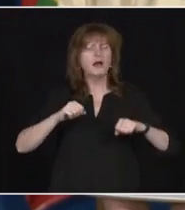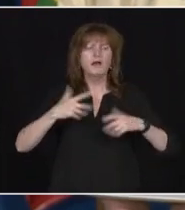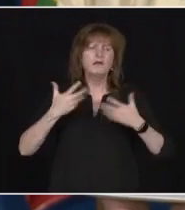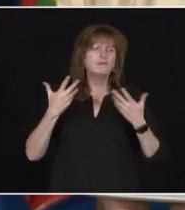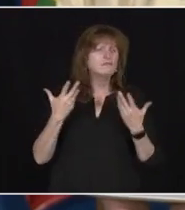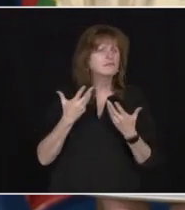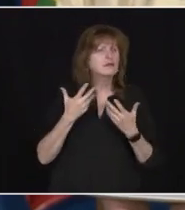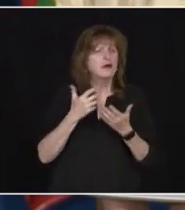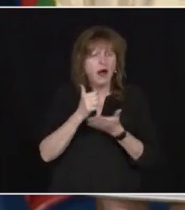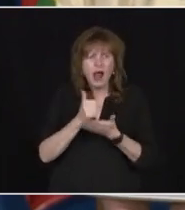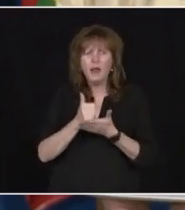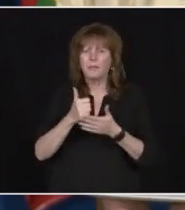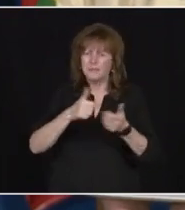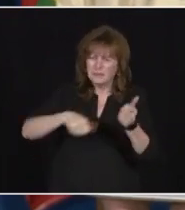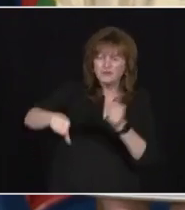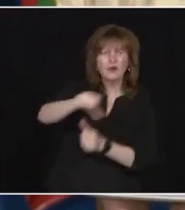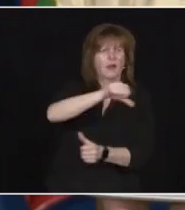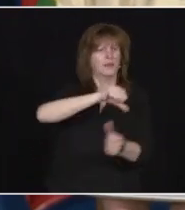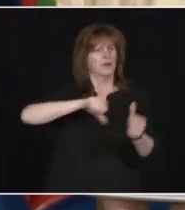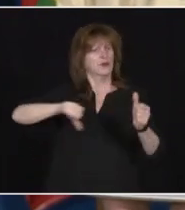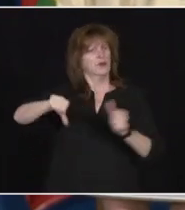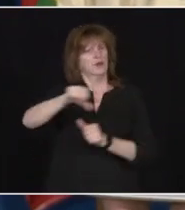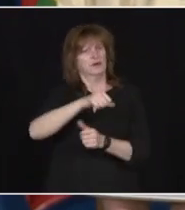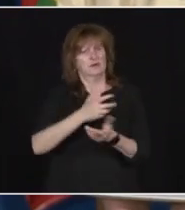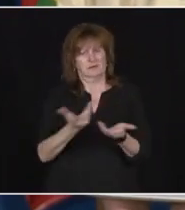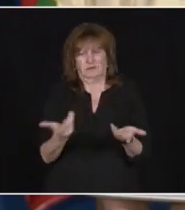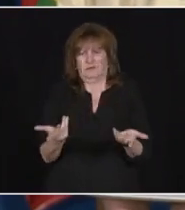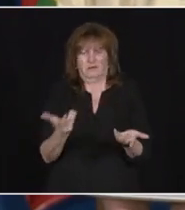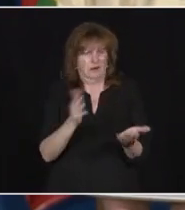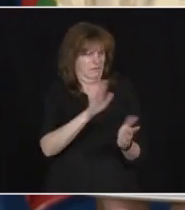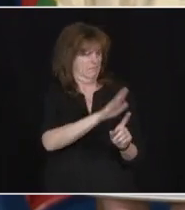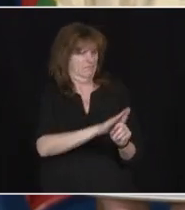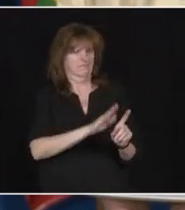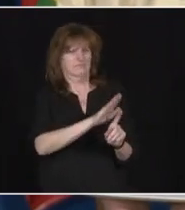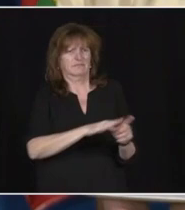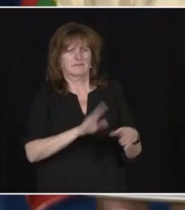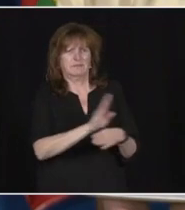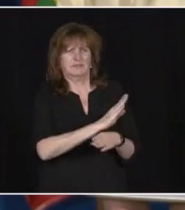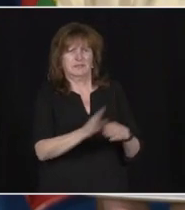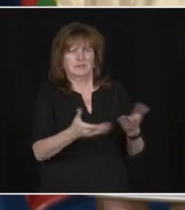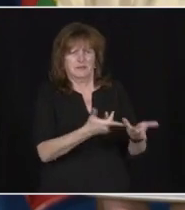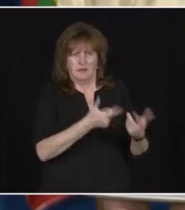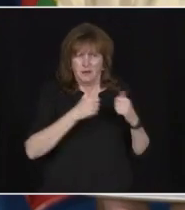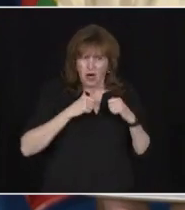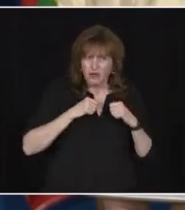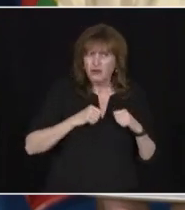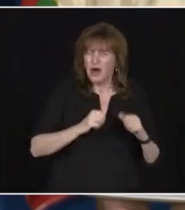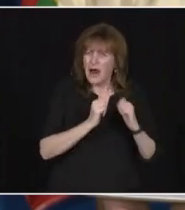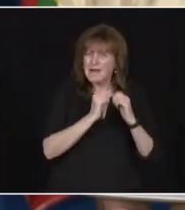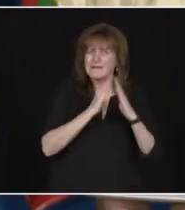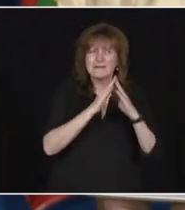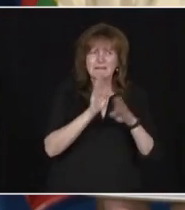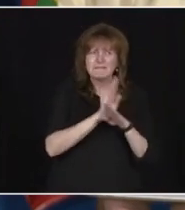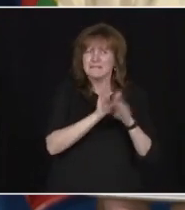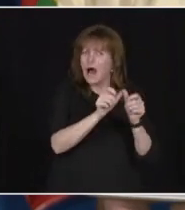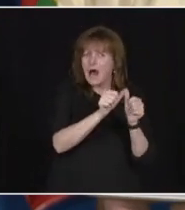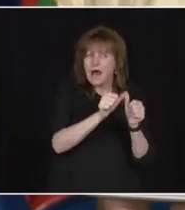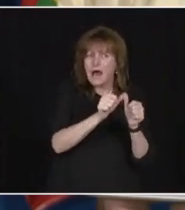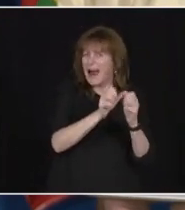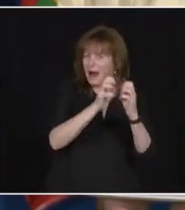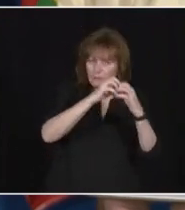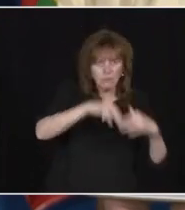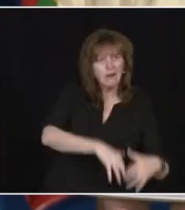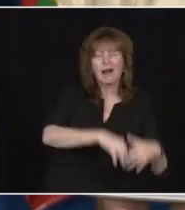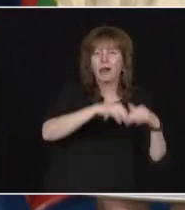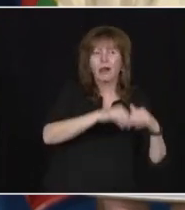to help each other out. But give these poor people a break. They're trying to survive. So that's my point